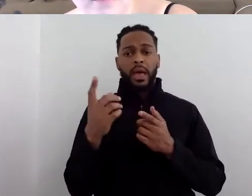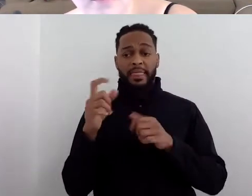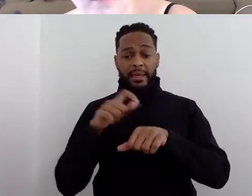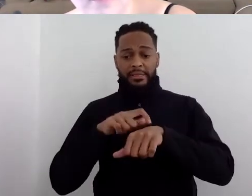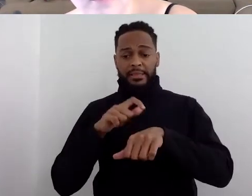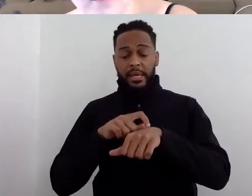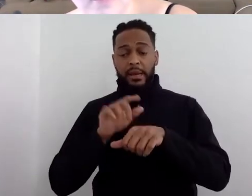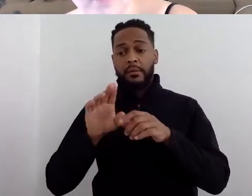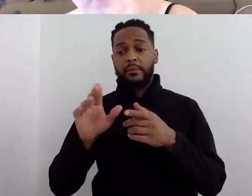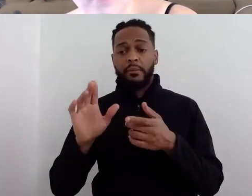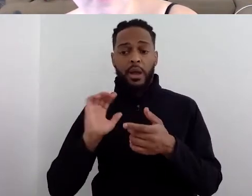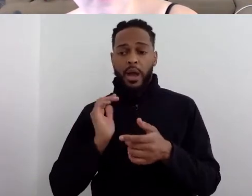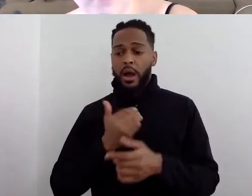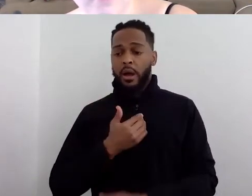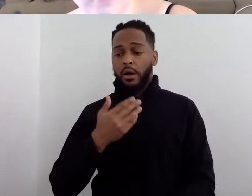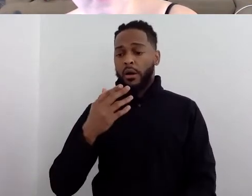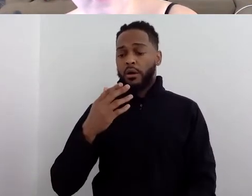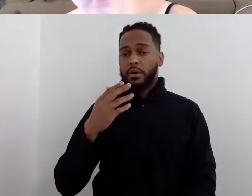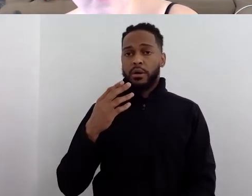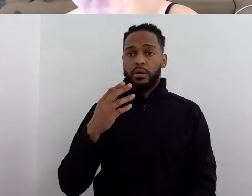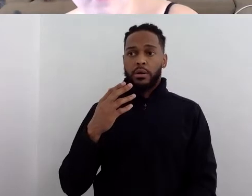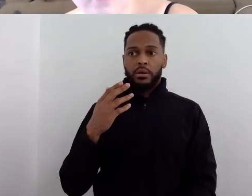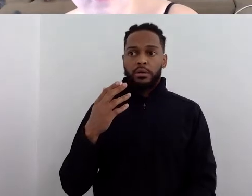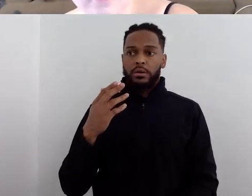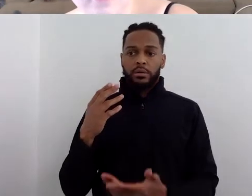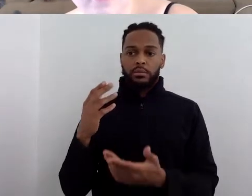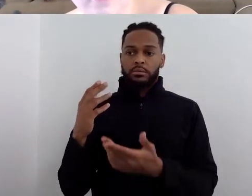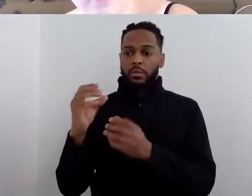was full of people with traumatic spinal cord injuries.